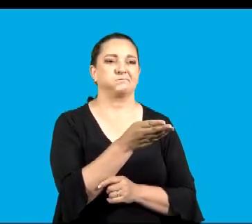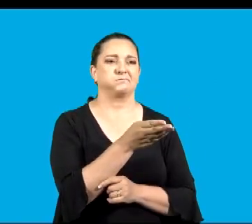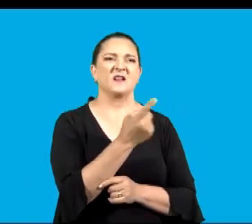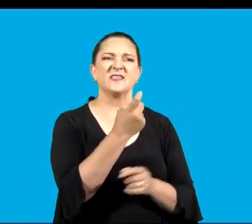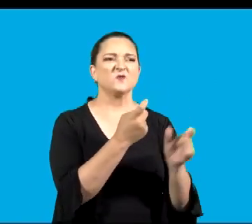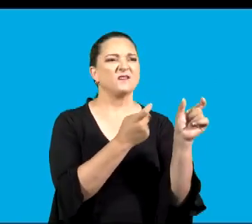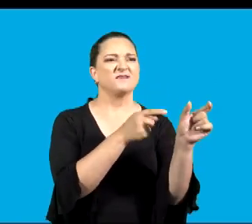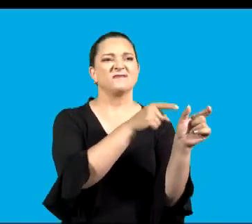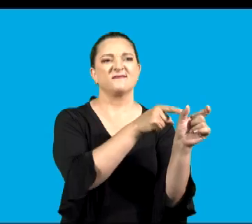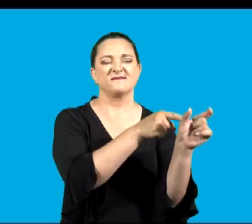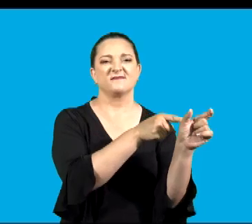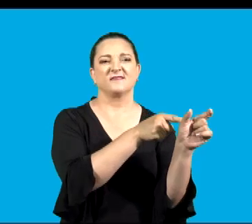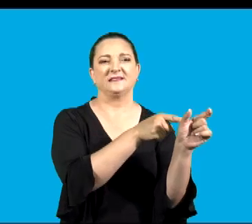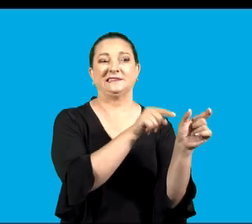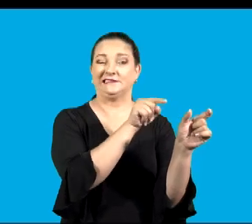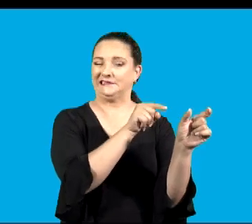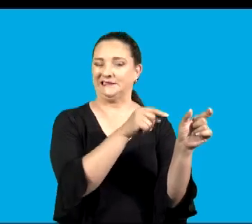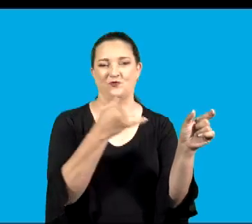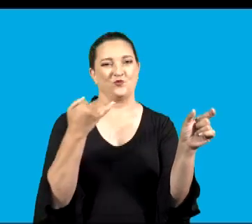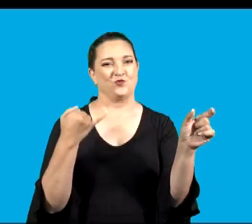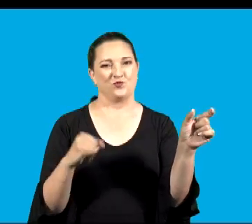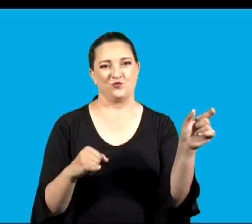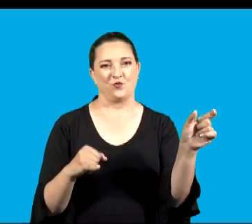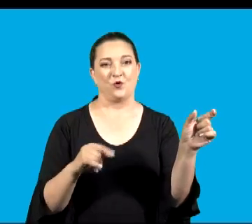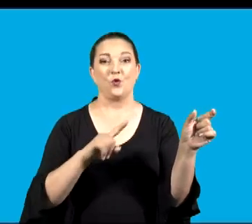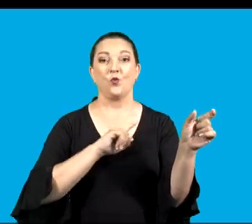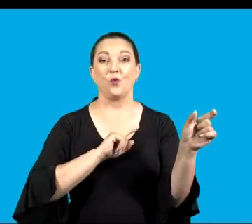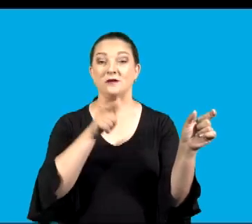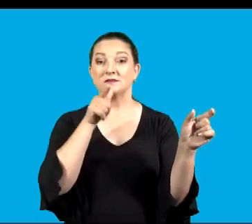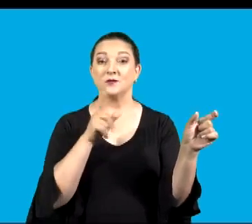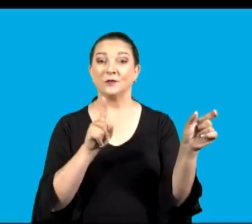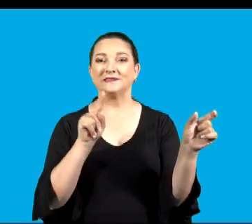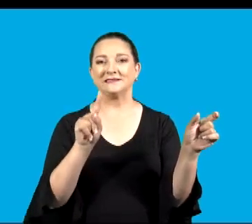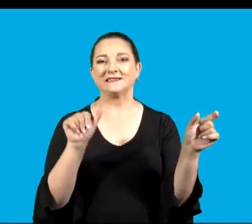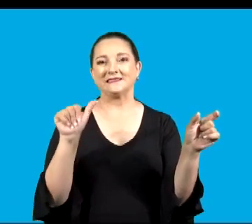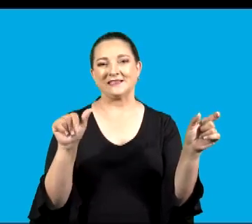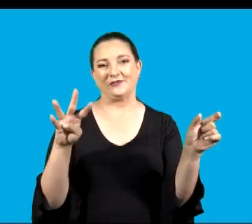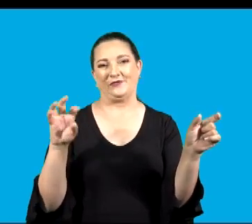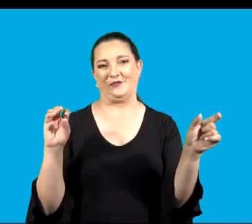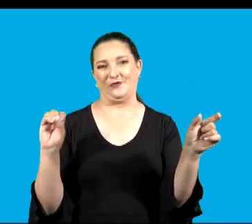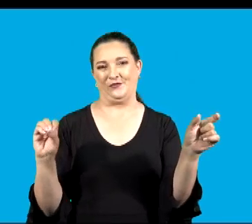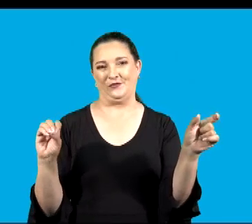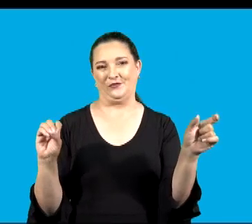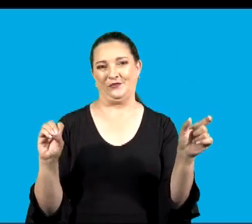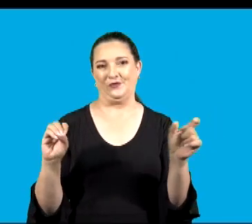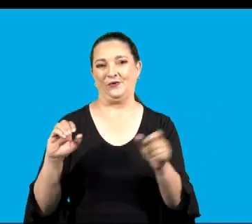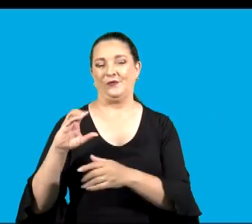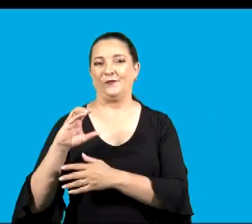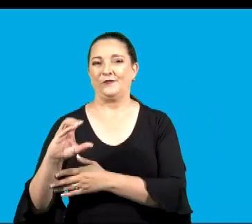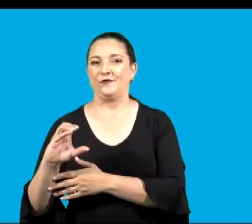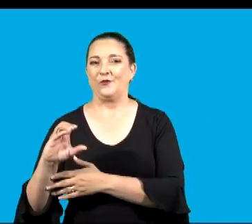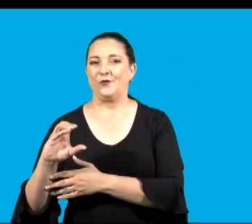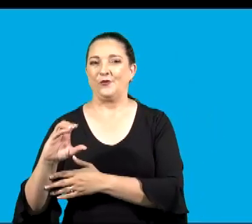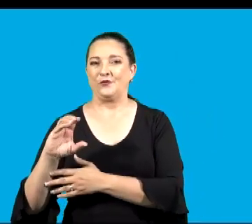which is this one here, was incorrectly recorded as 16,400 in the creditors ledger